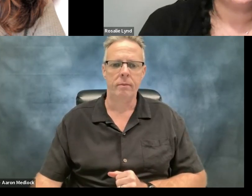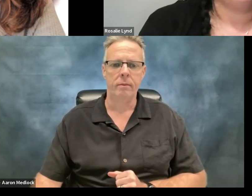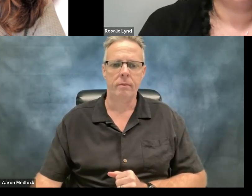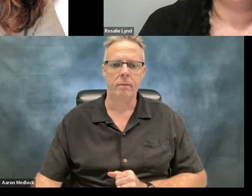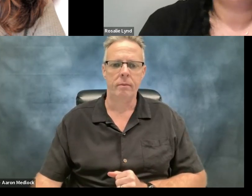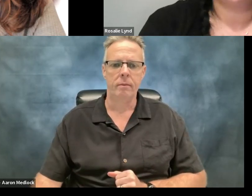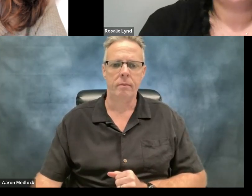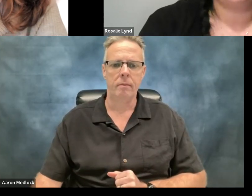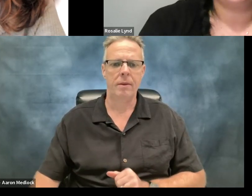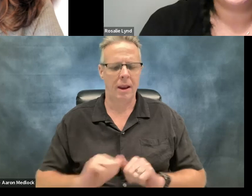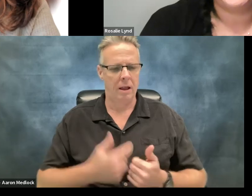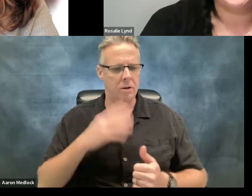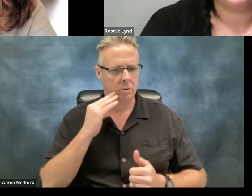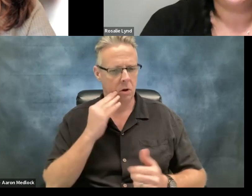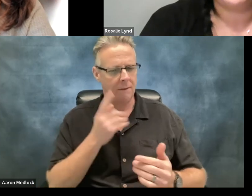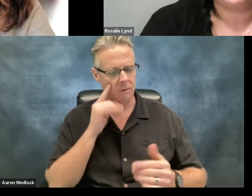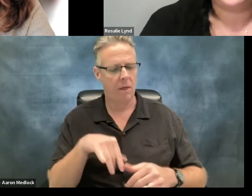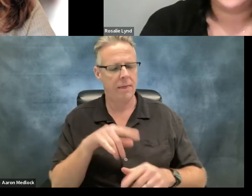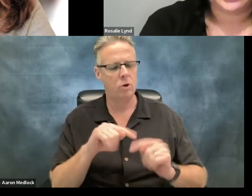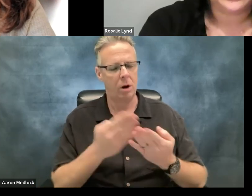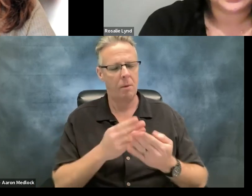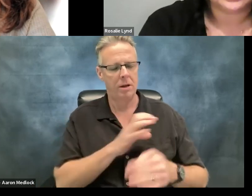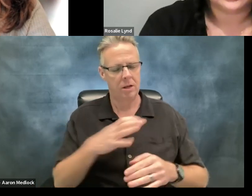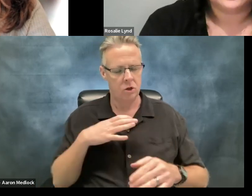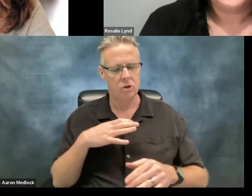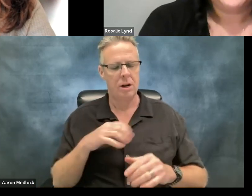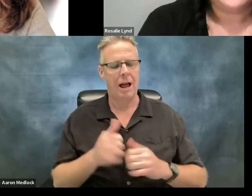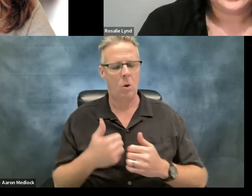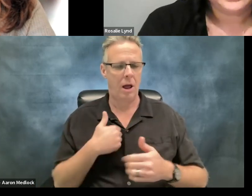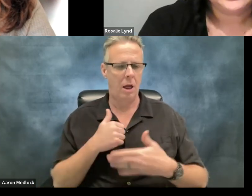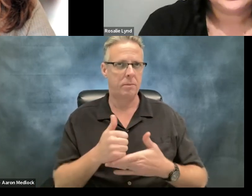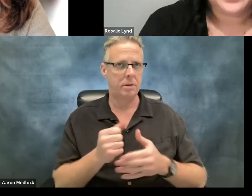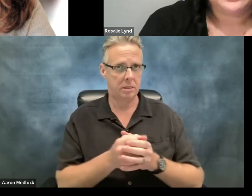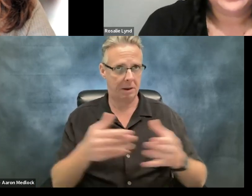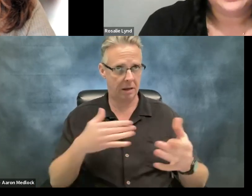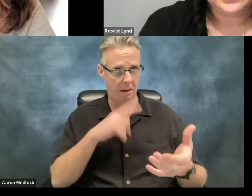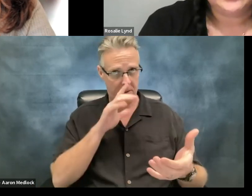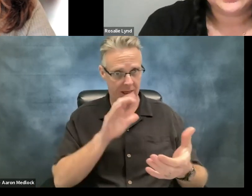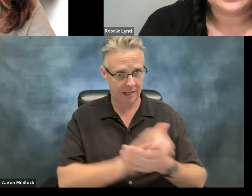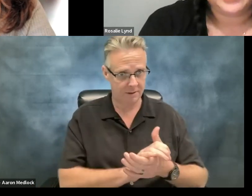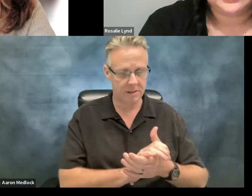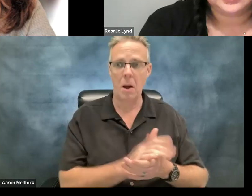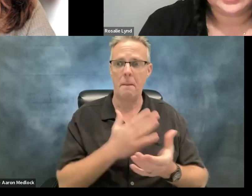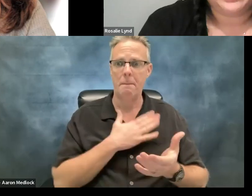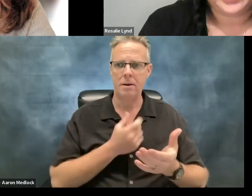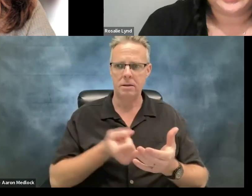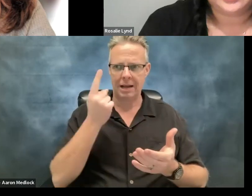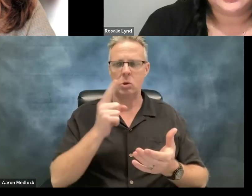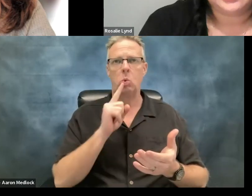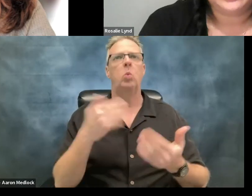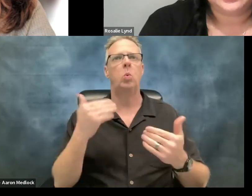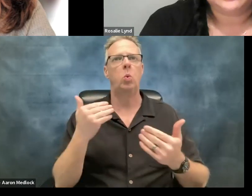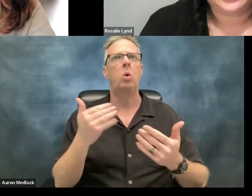serving as a tribal crisis counselor changed or expanded my beliefs? It's expanded my beliefs immensely